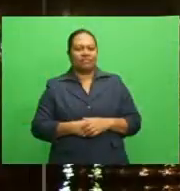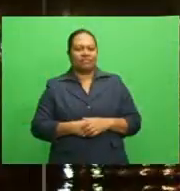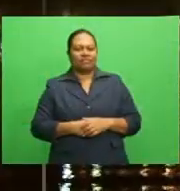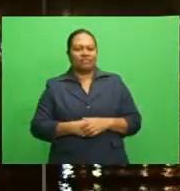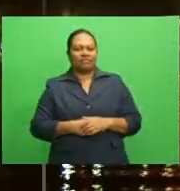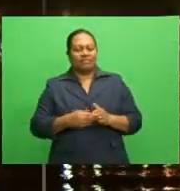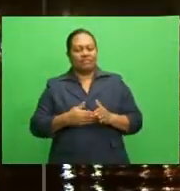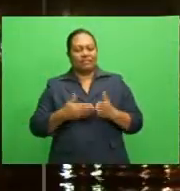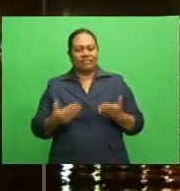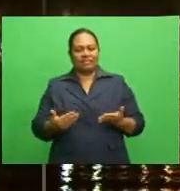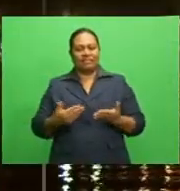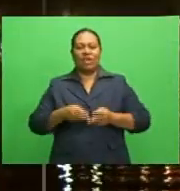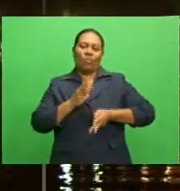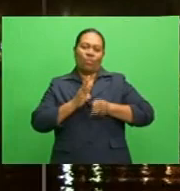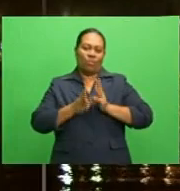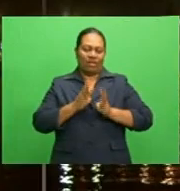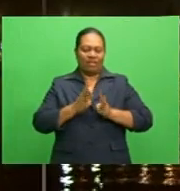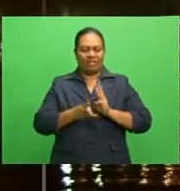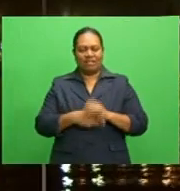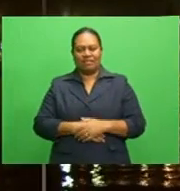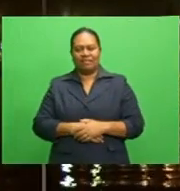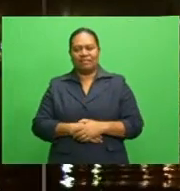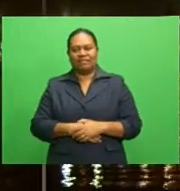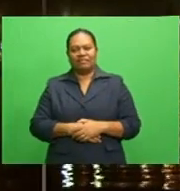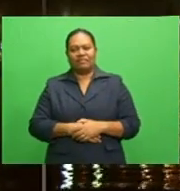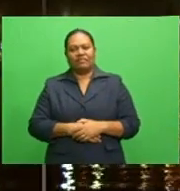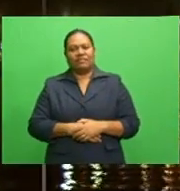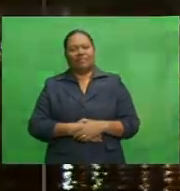And Angie is here now with the latest in weather.